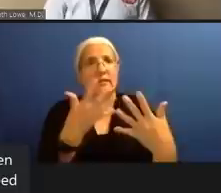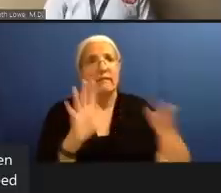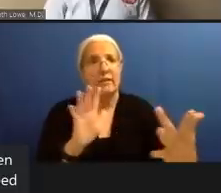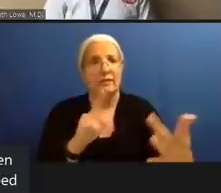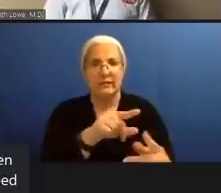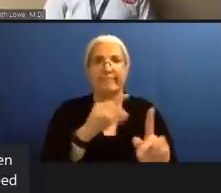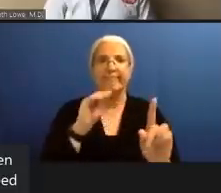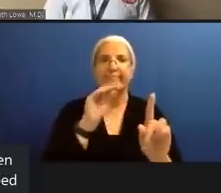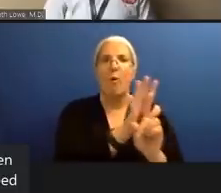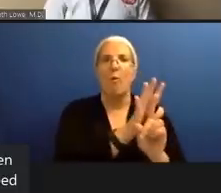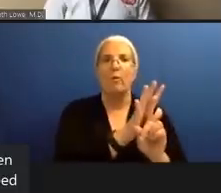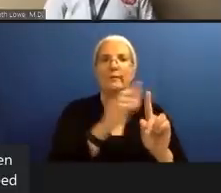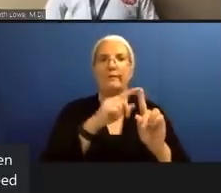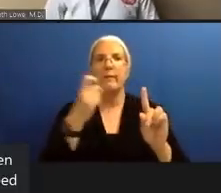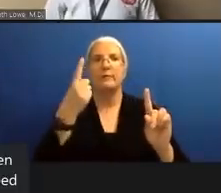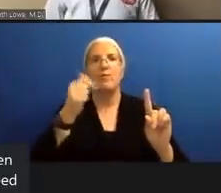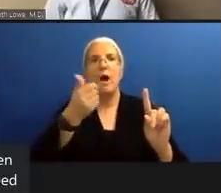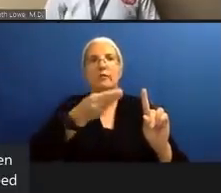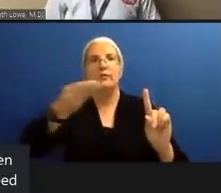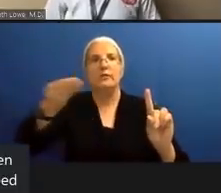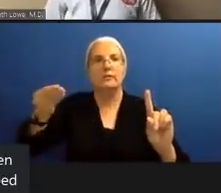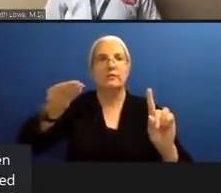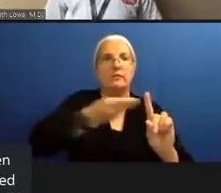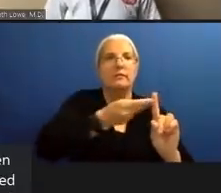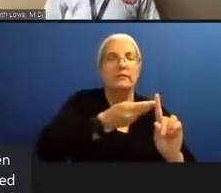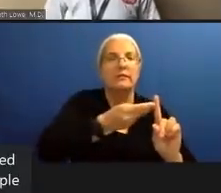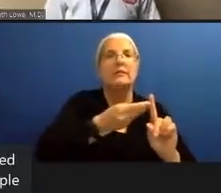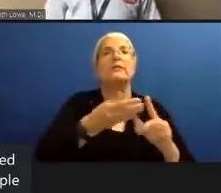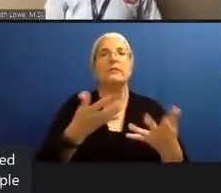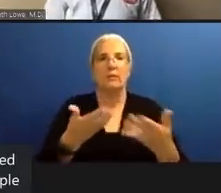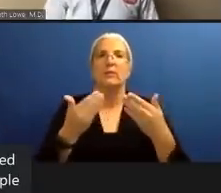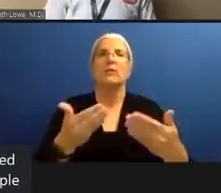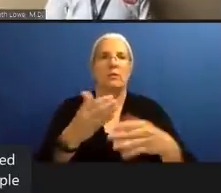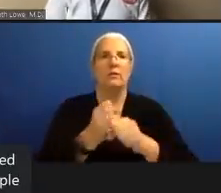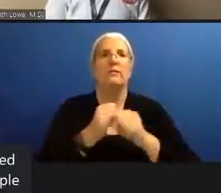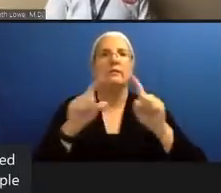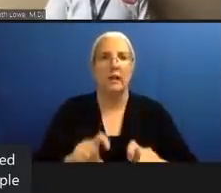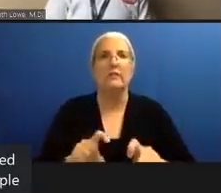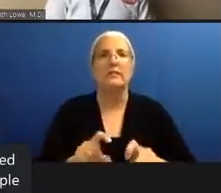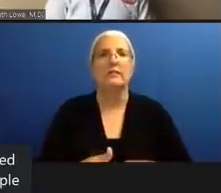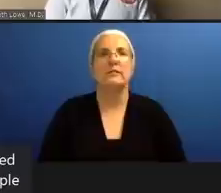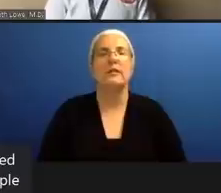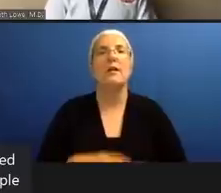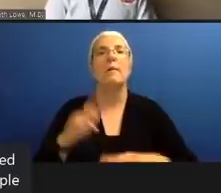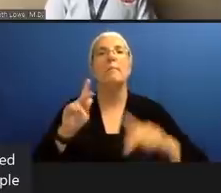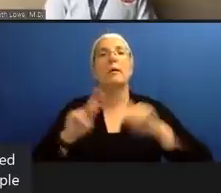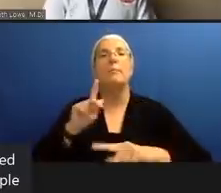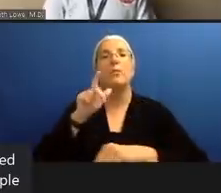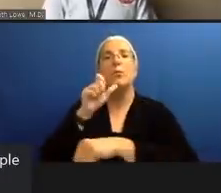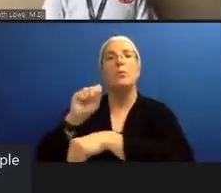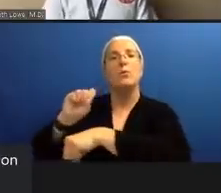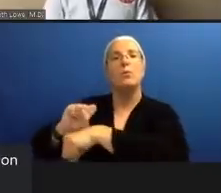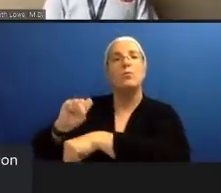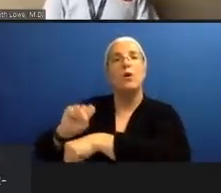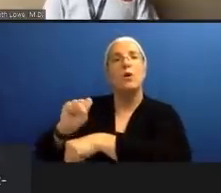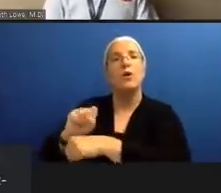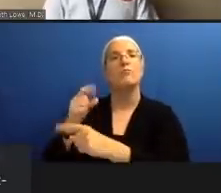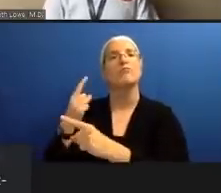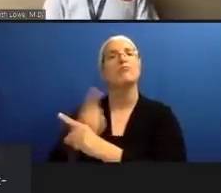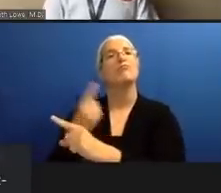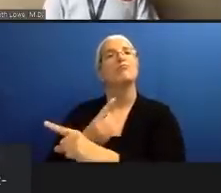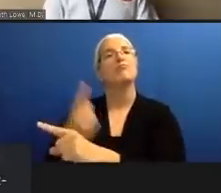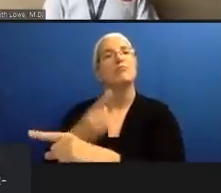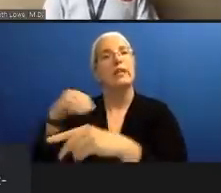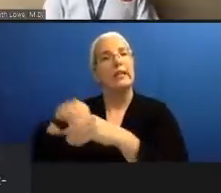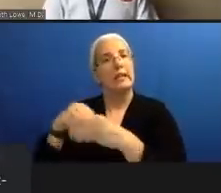people who are in more sensitive occupations, who are in regularly public-facing work where if there